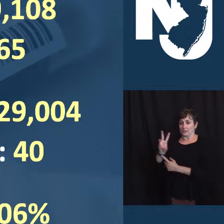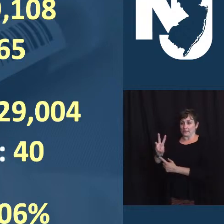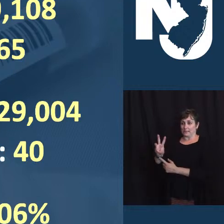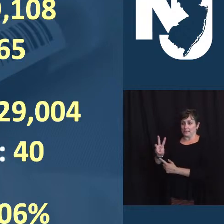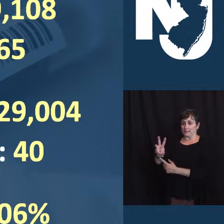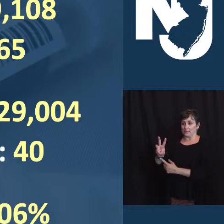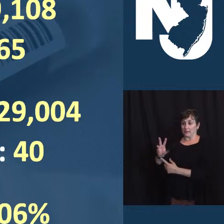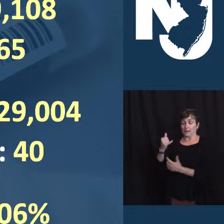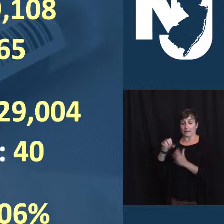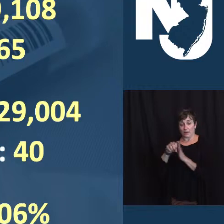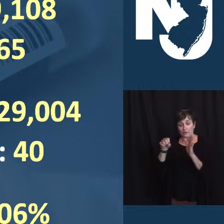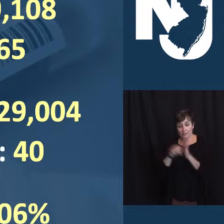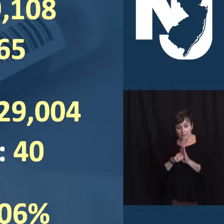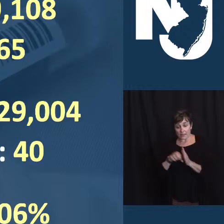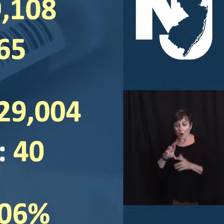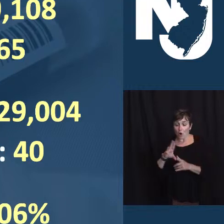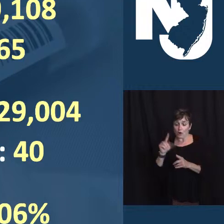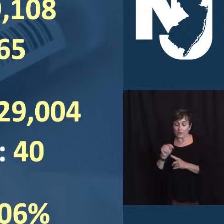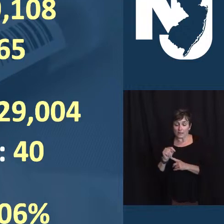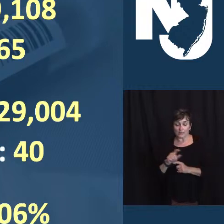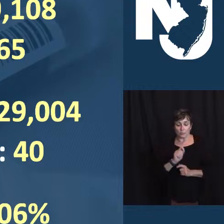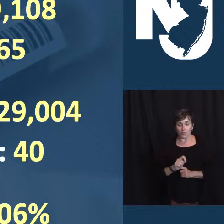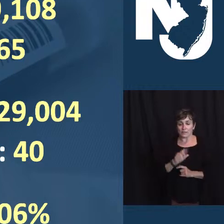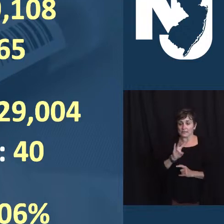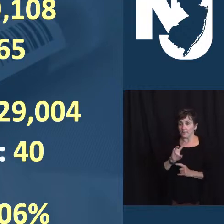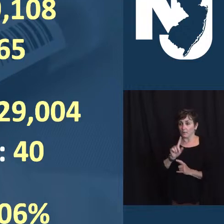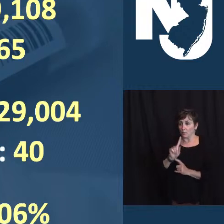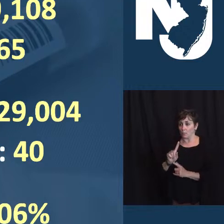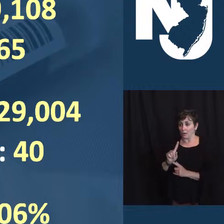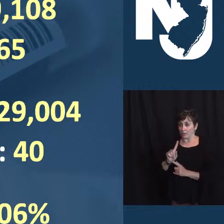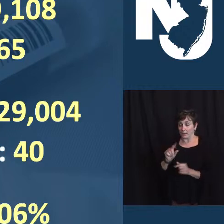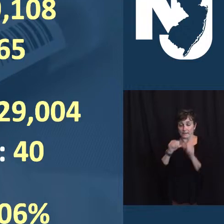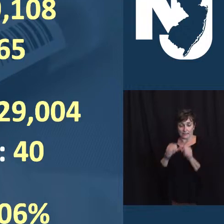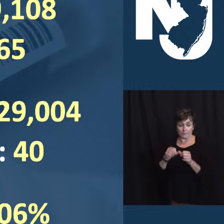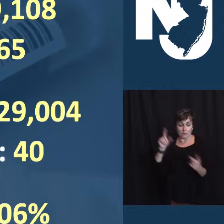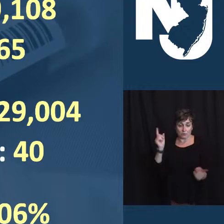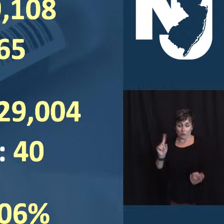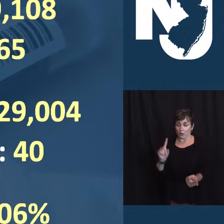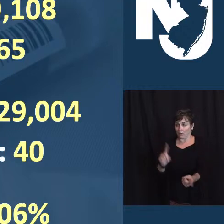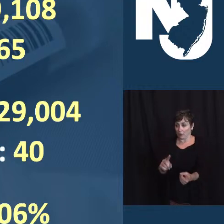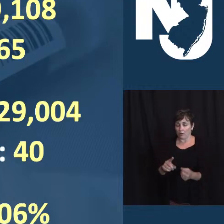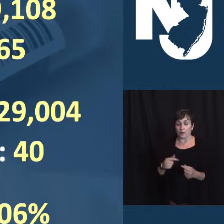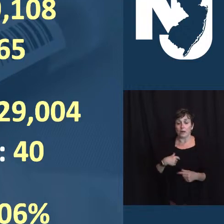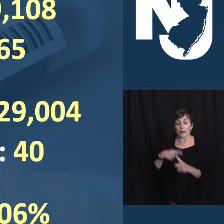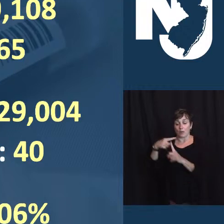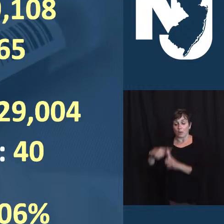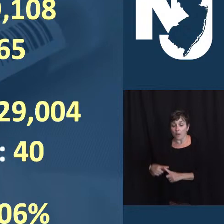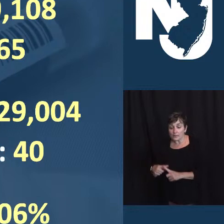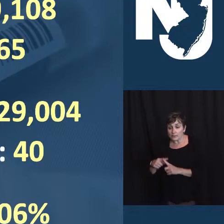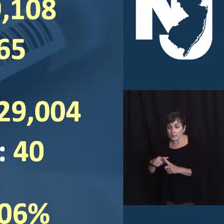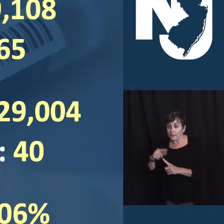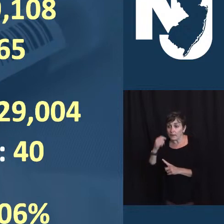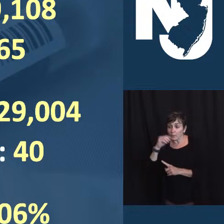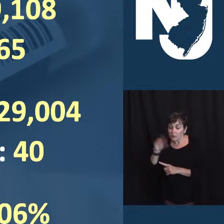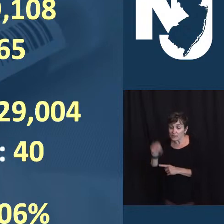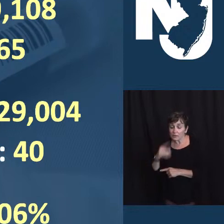transmission is now at 0.71 and steadily decreasing. Positivity rate, Judy, for the whole